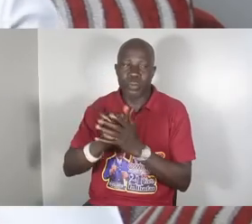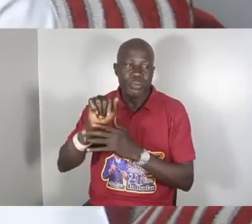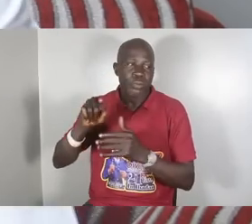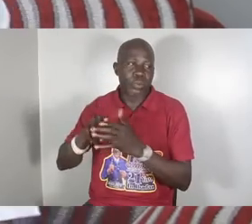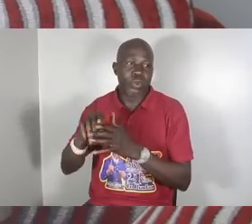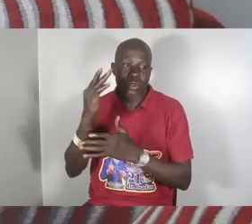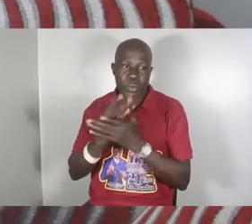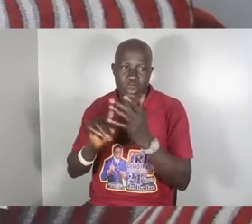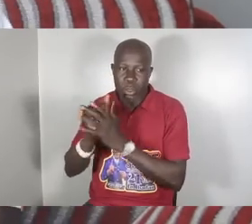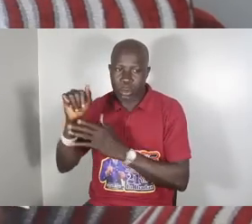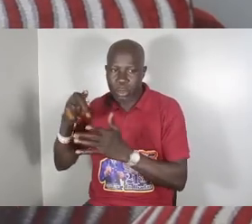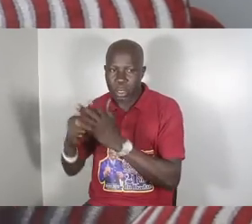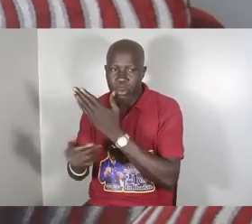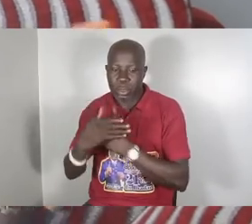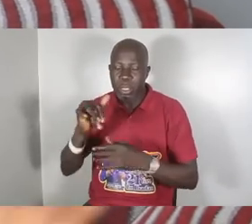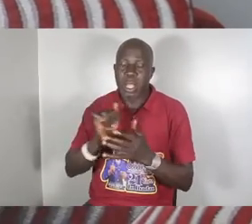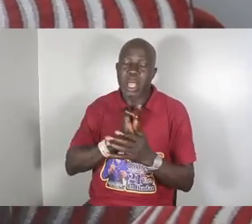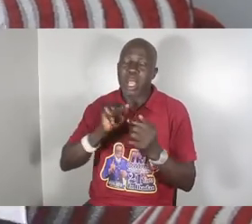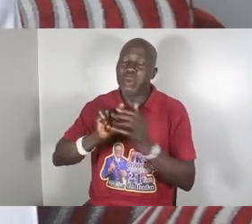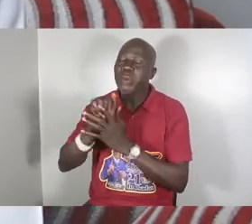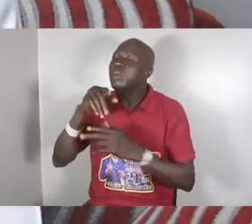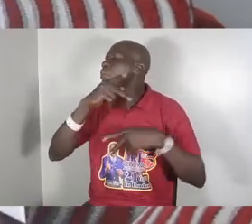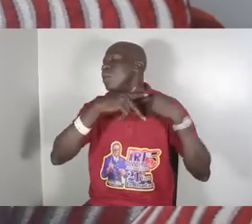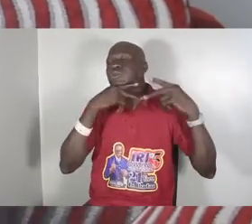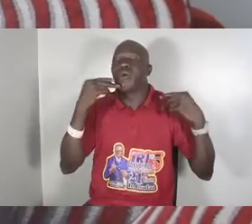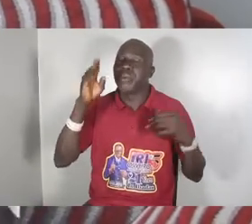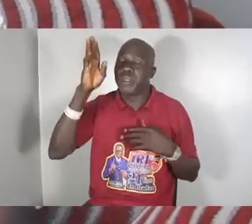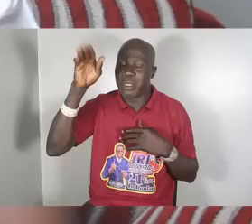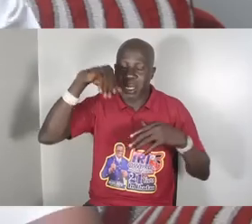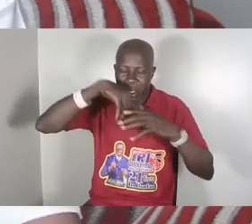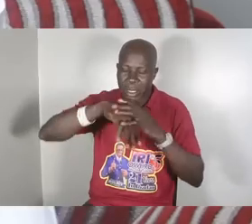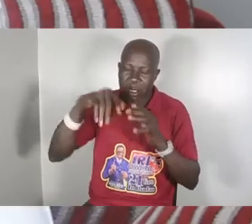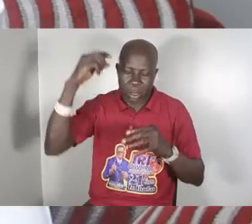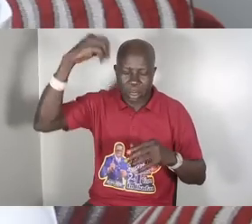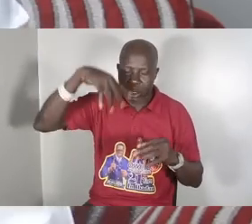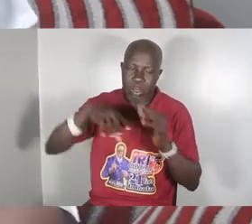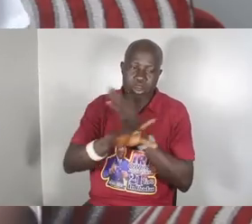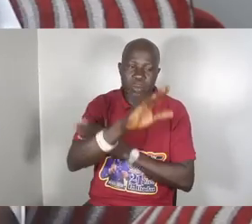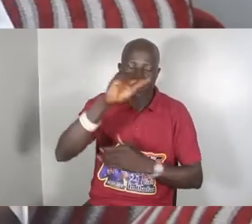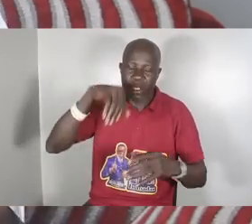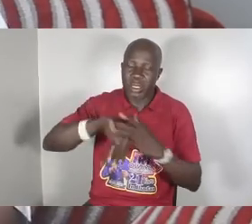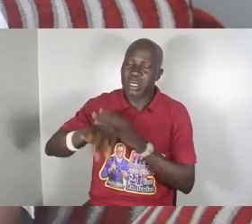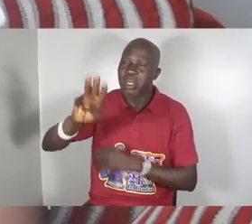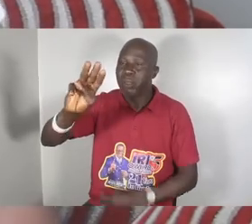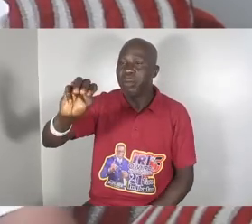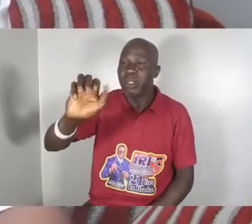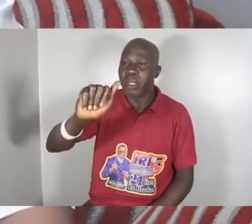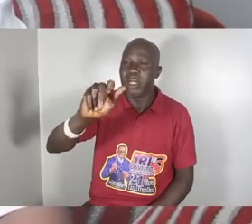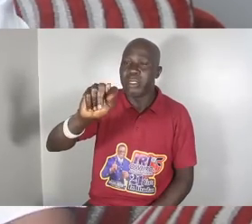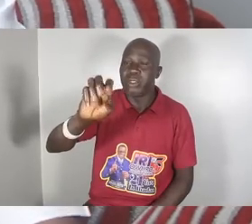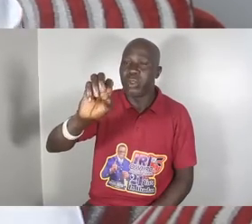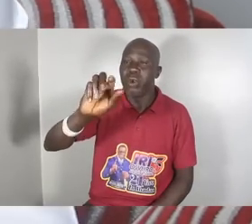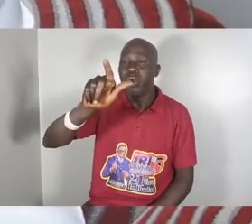re wa lo wa ju oluwa before the lord eni ti emi duro aye re ma dide amen e ma gbagbe o don't forget pe